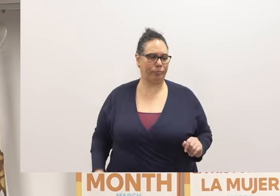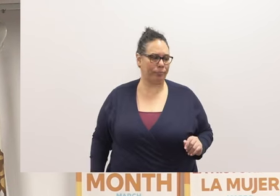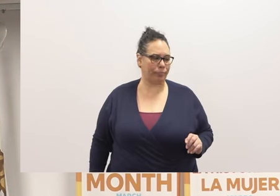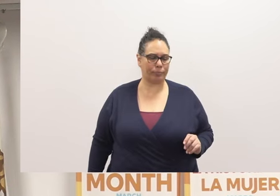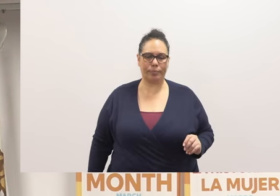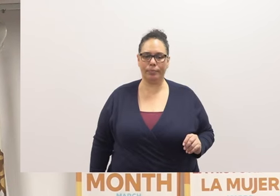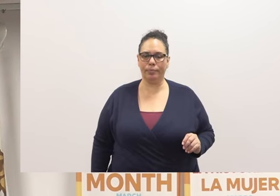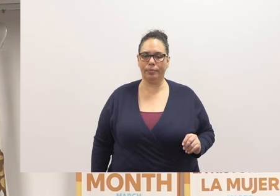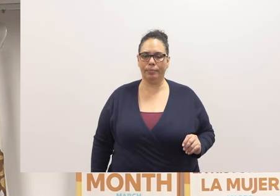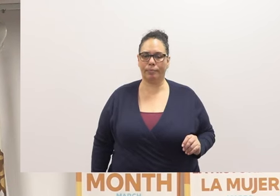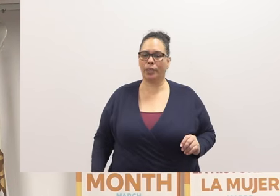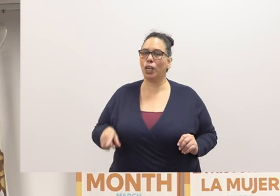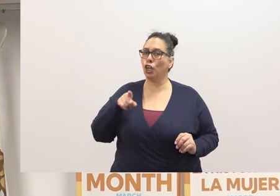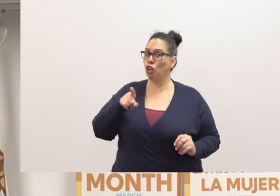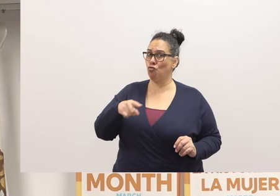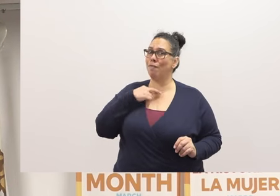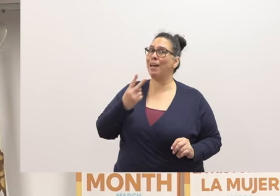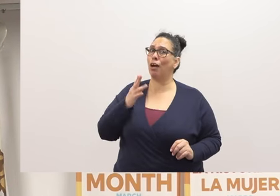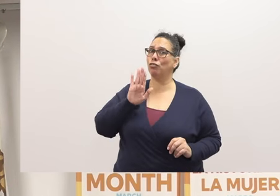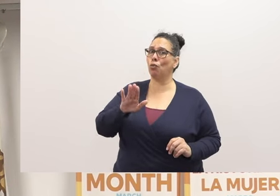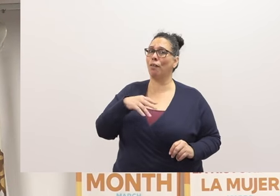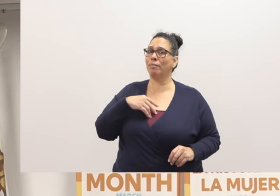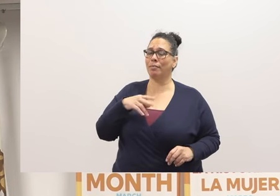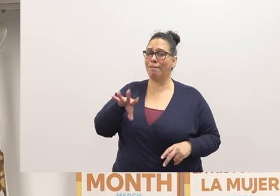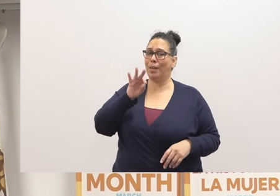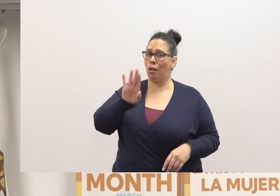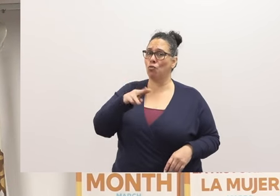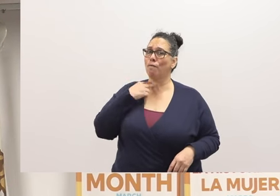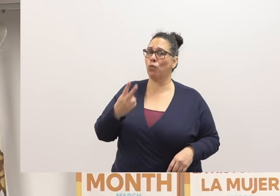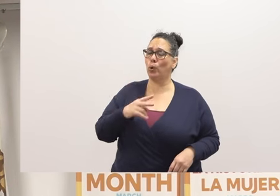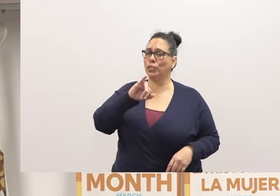You have found your voice, Julius.